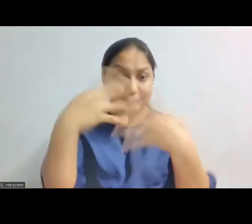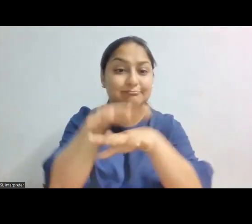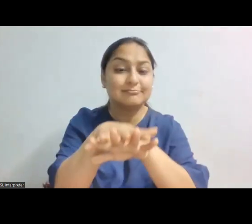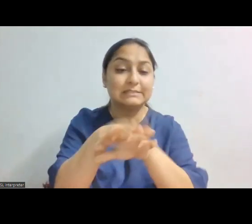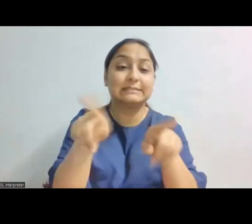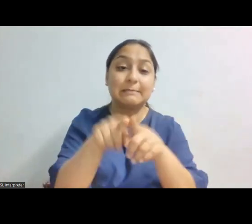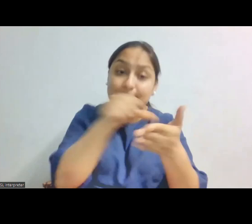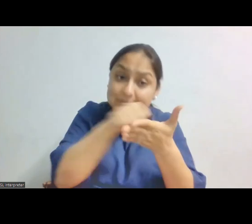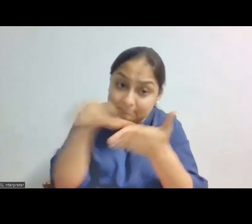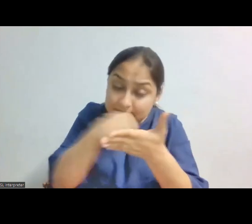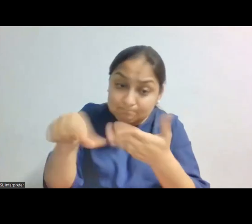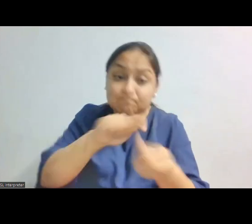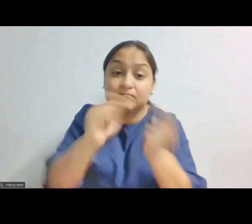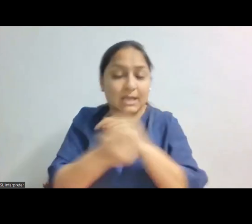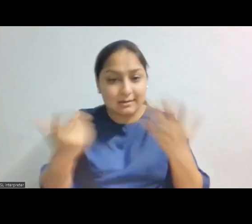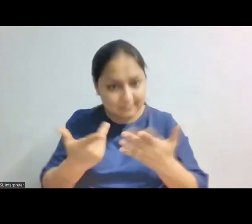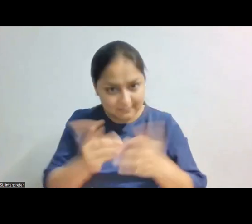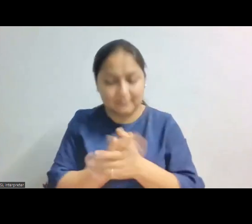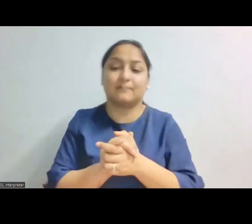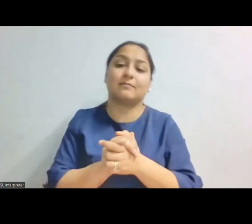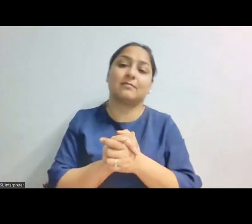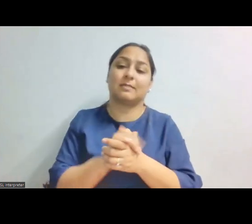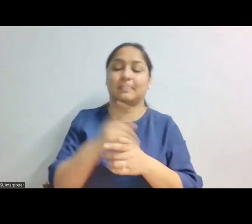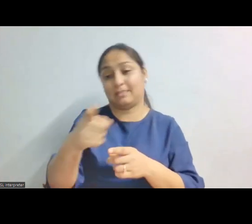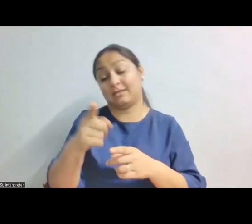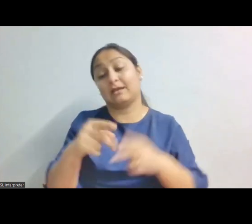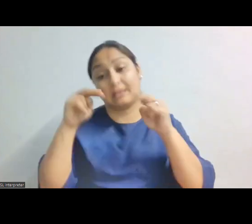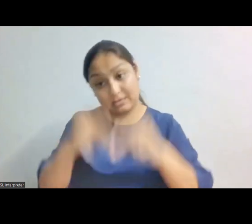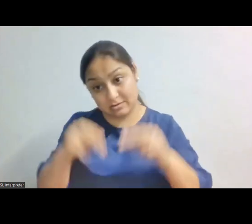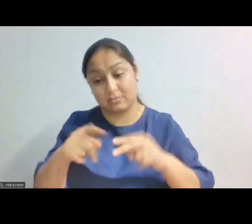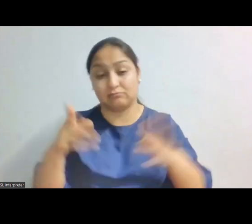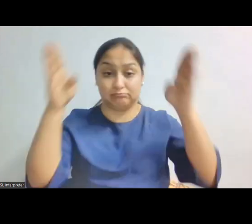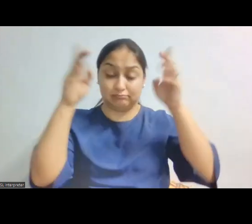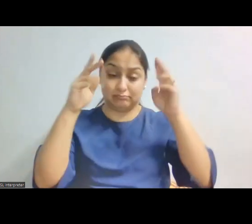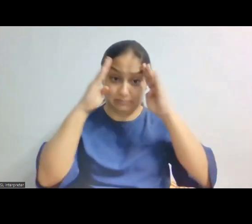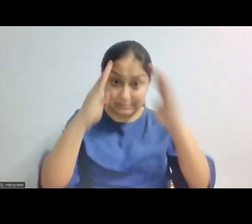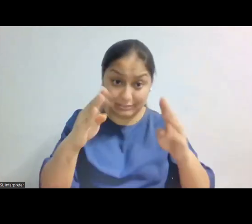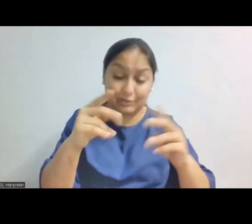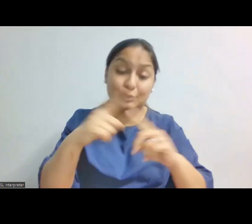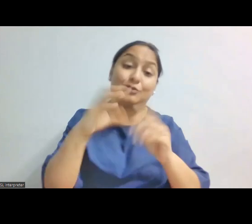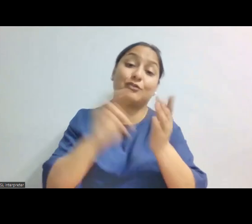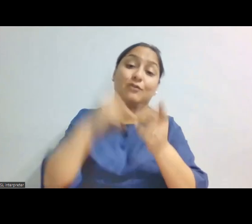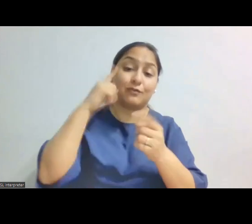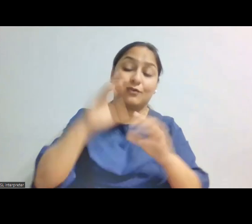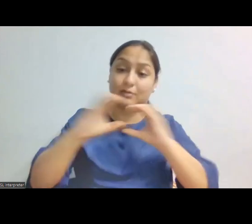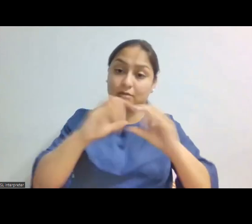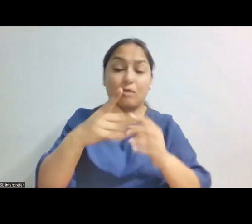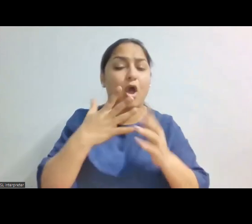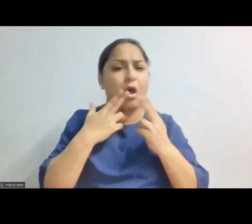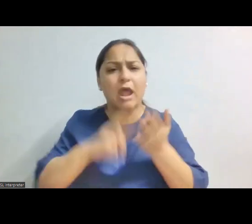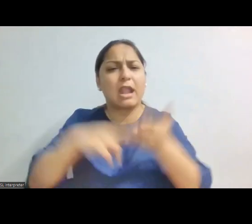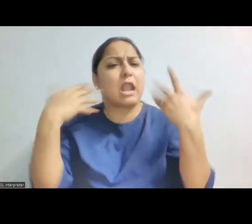skill development programs. And so that, I think, really set the tone for our conversation. And like I said, it was a very organic